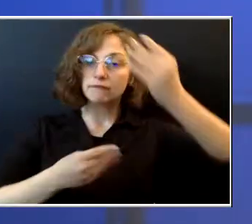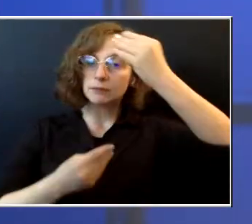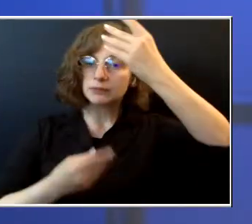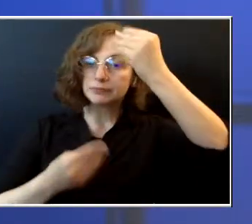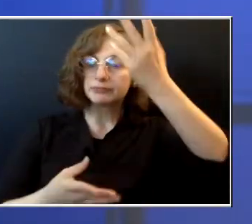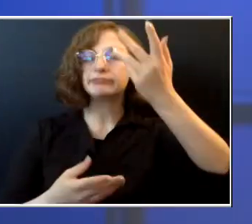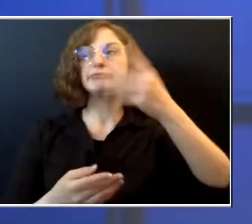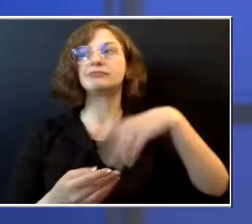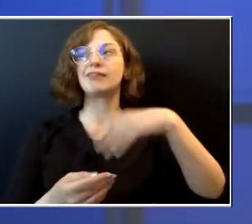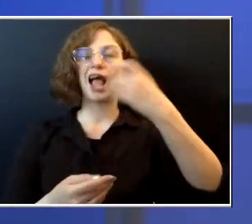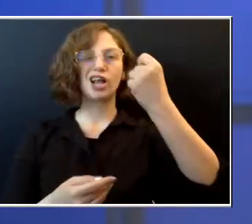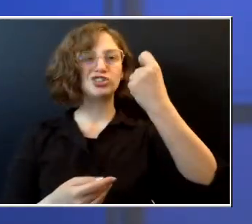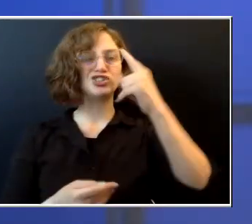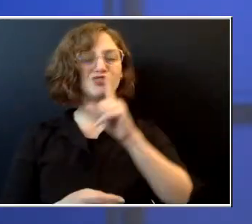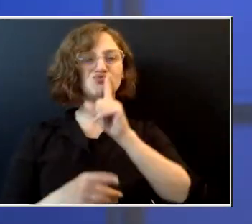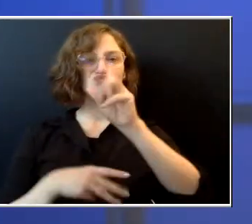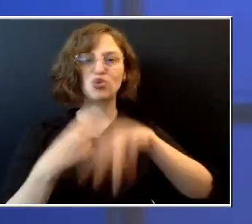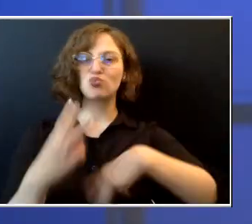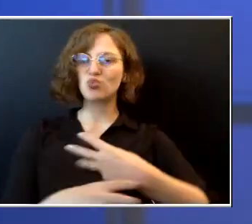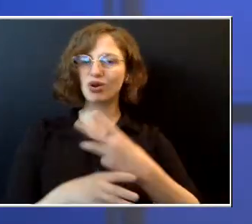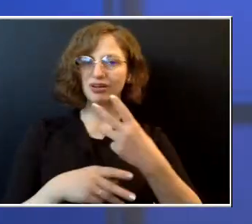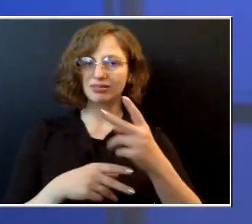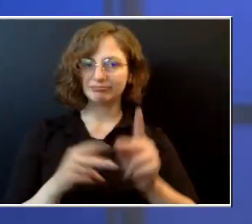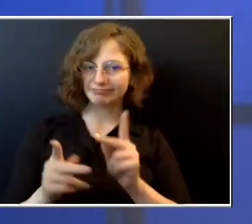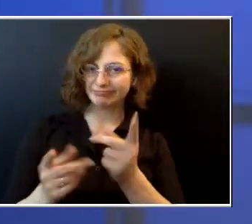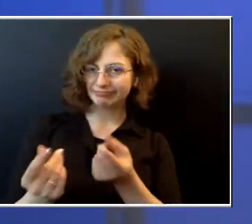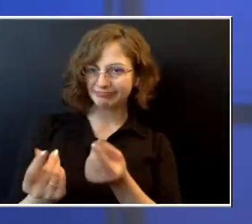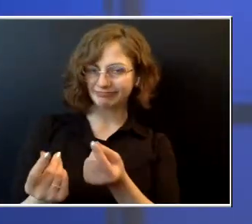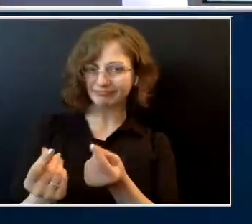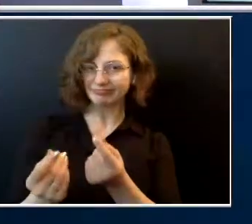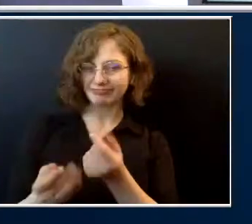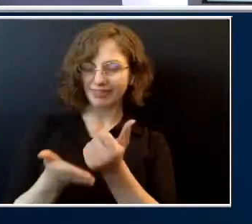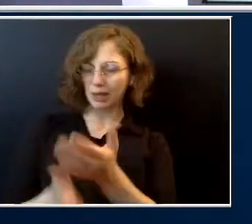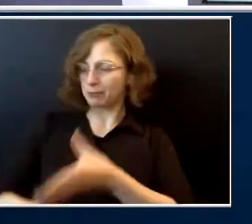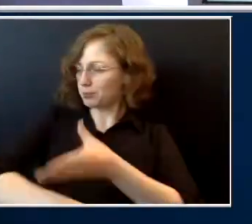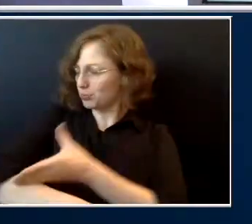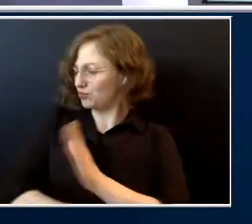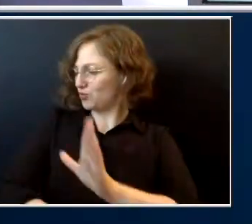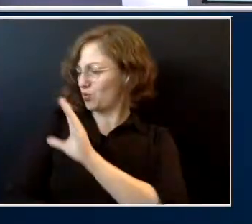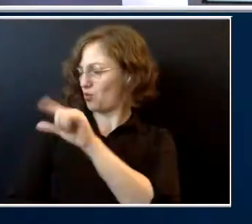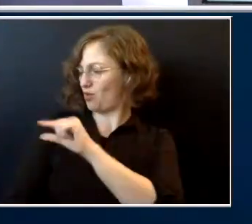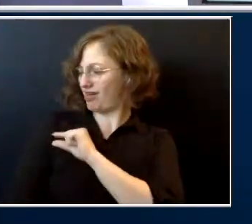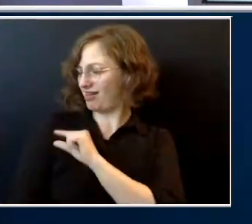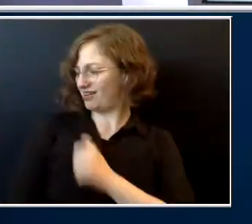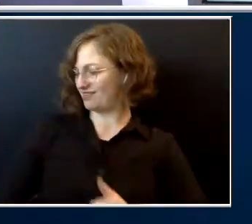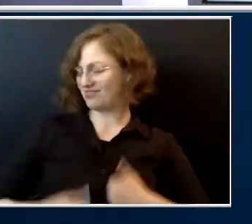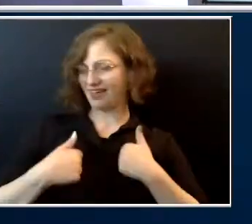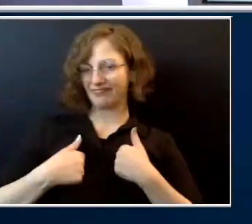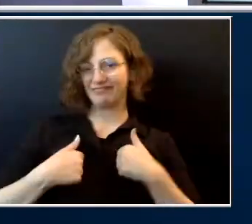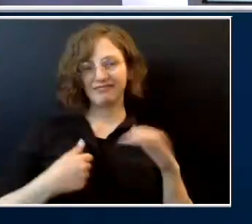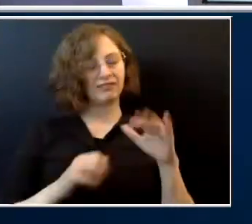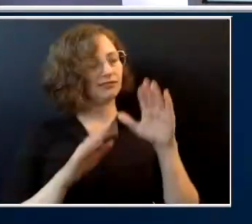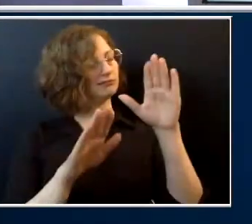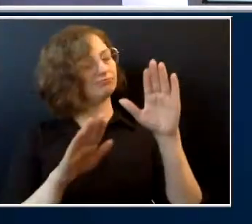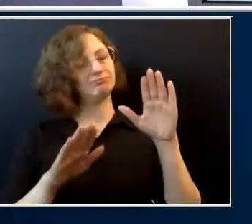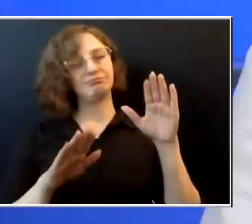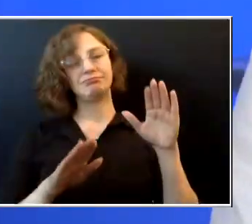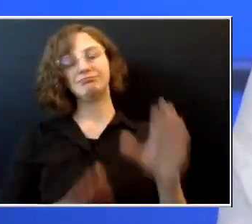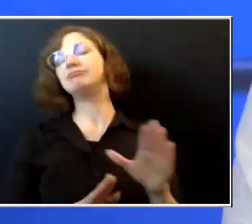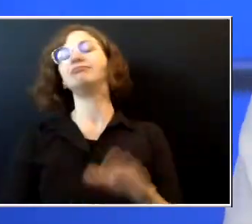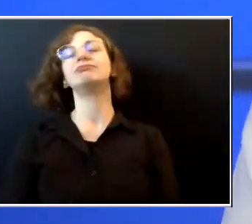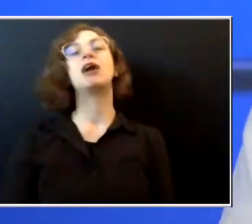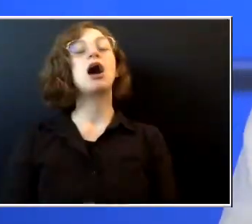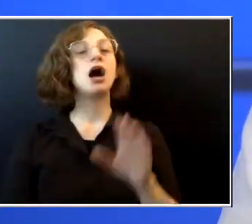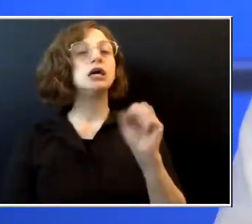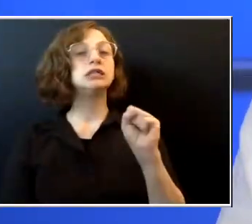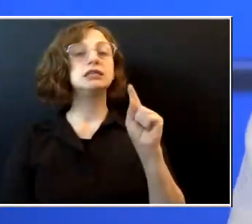that's what we can help them with and improve on their quality of life. Yeah, that's good. That is great stuff. So Steve, I just want to add something that hasn't